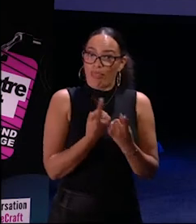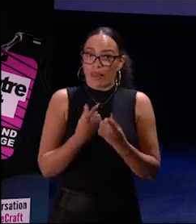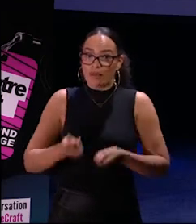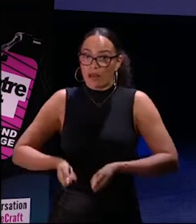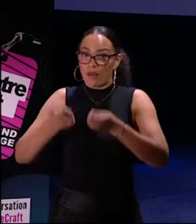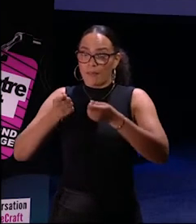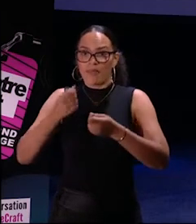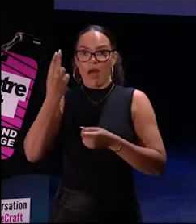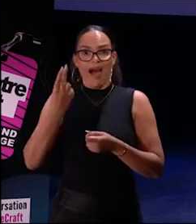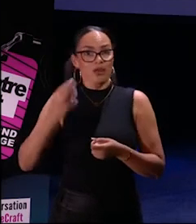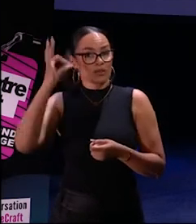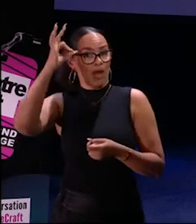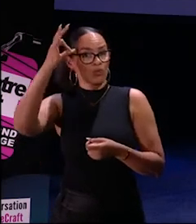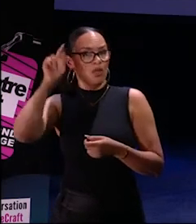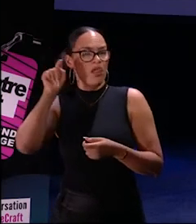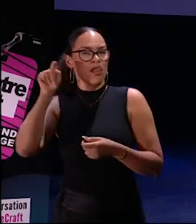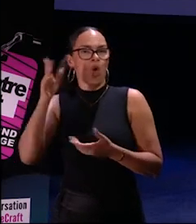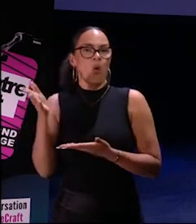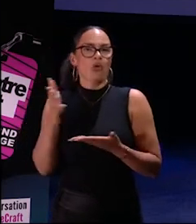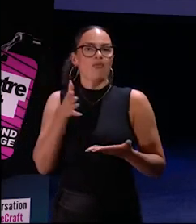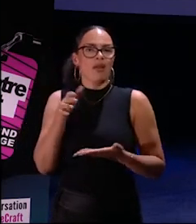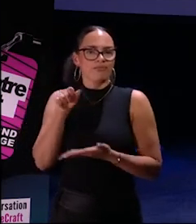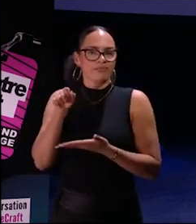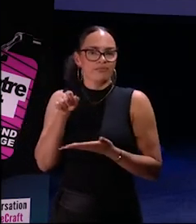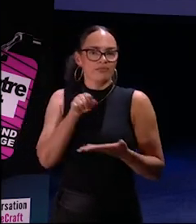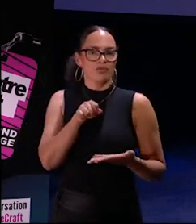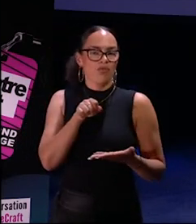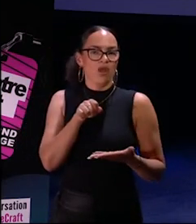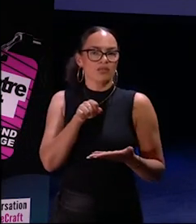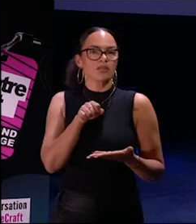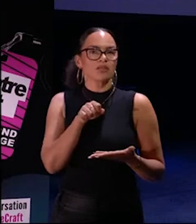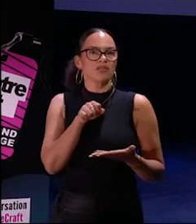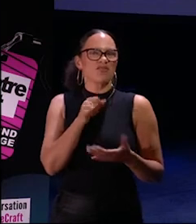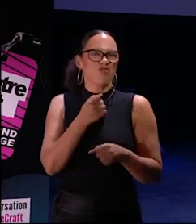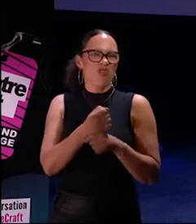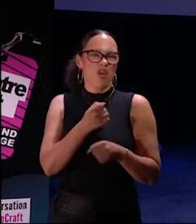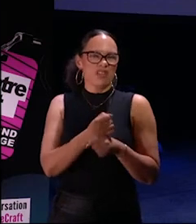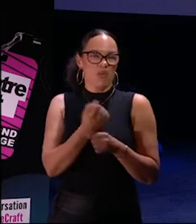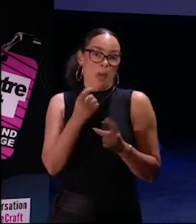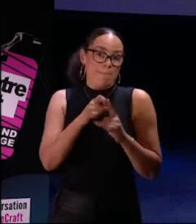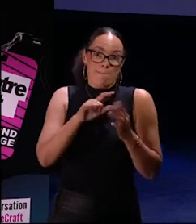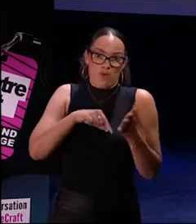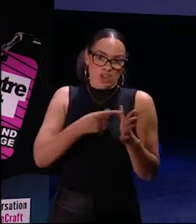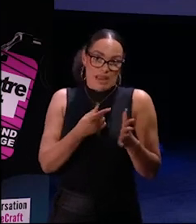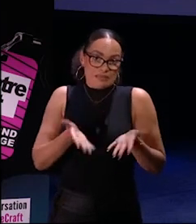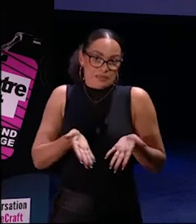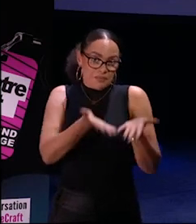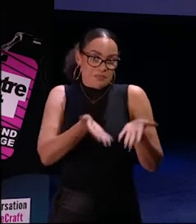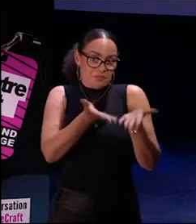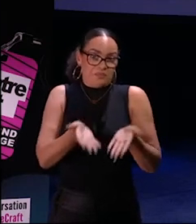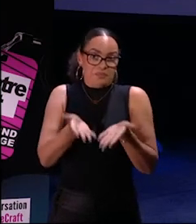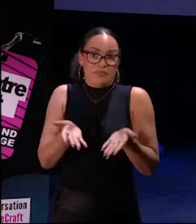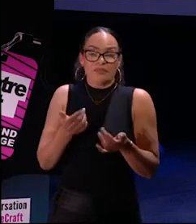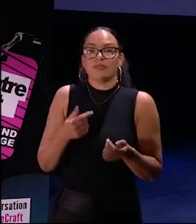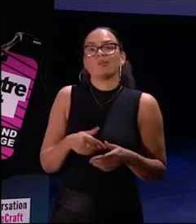were offering grants for people for projects that they wanted to pursue. And I